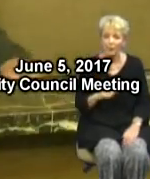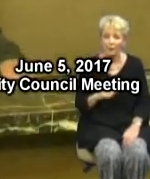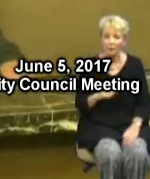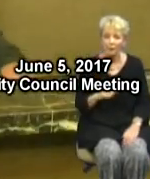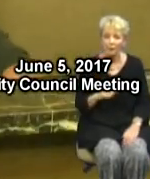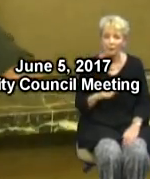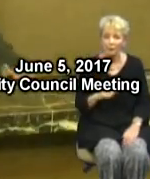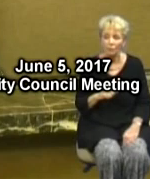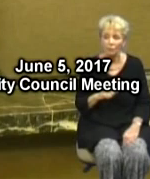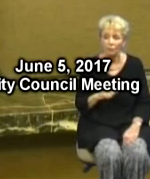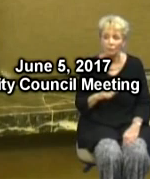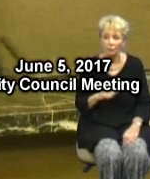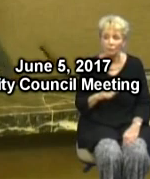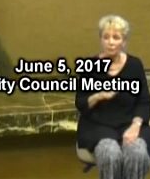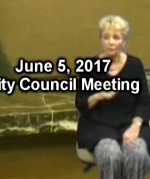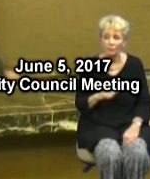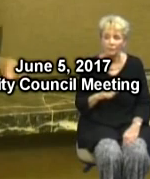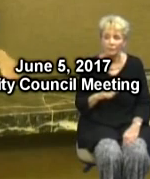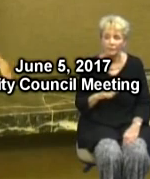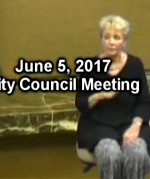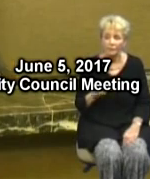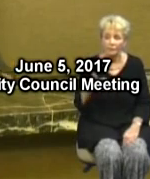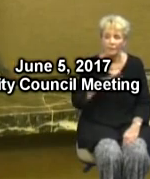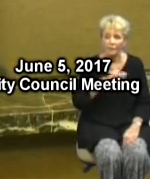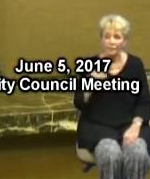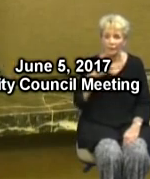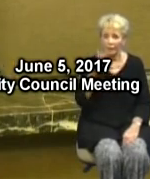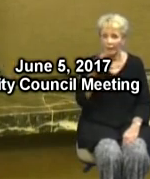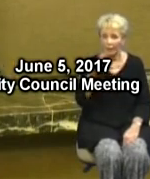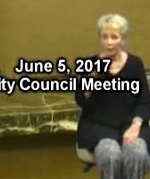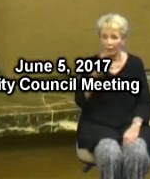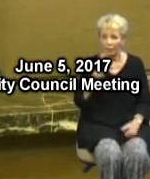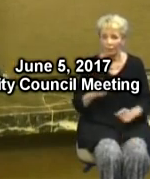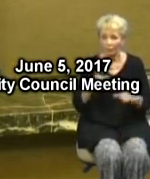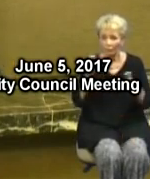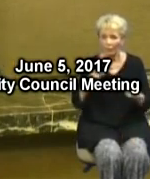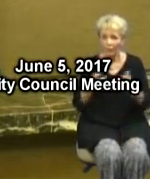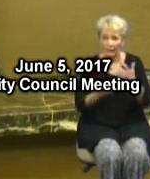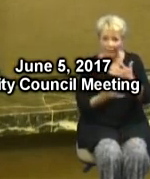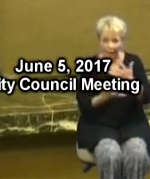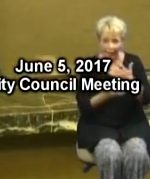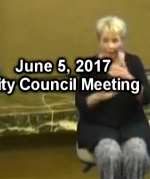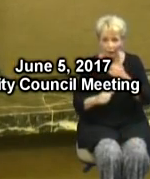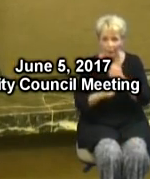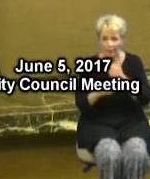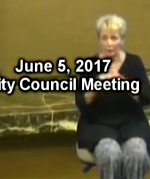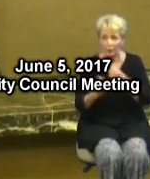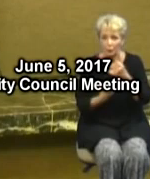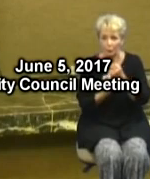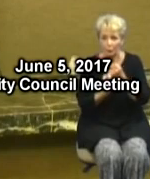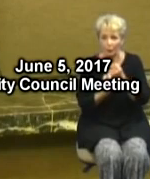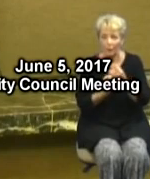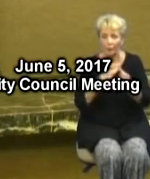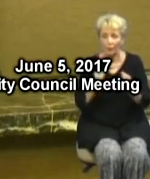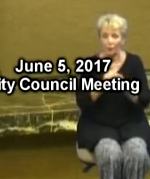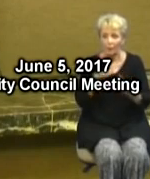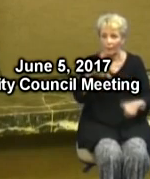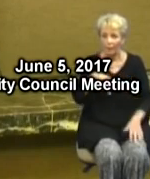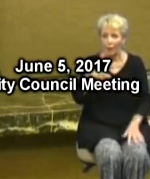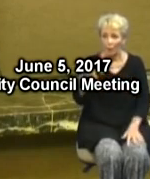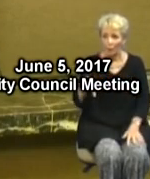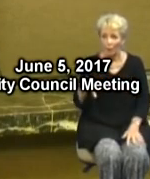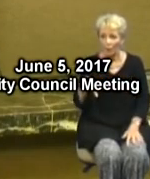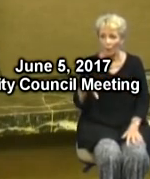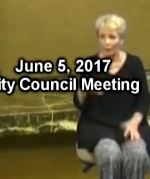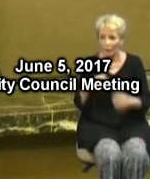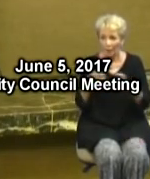2017-2018. Okay, I'll turn it over to you. Okay. And I've got Karen providing technical assistance and support with the PowerPoint.